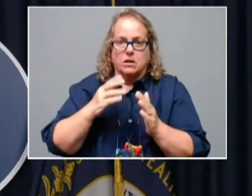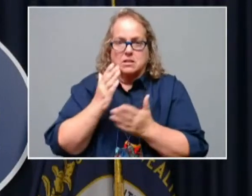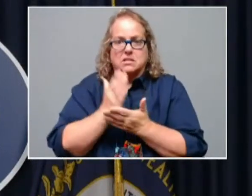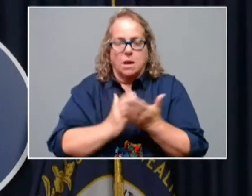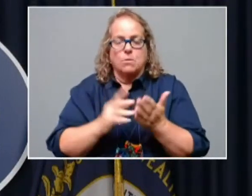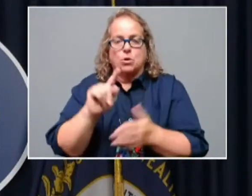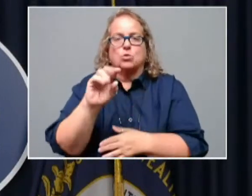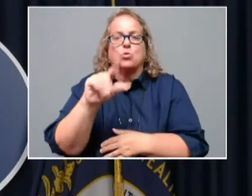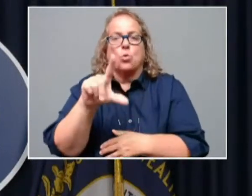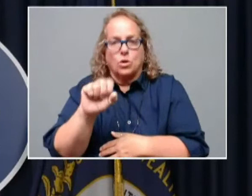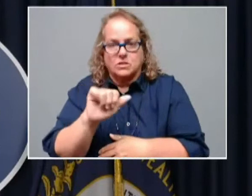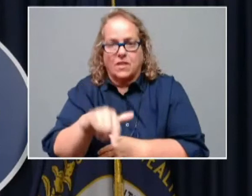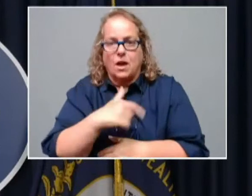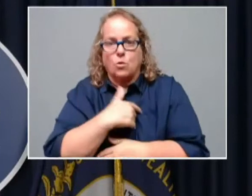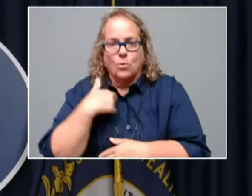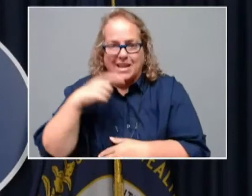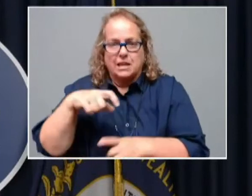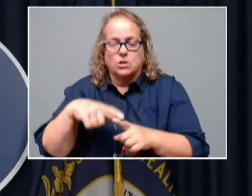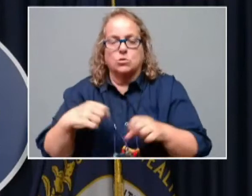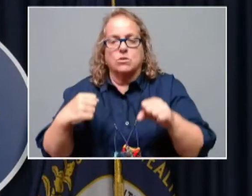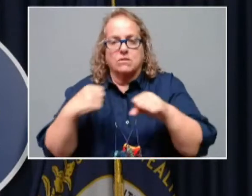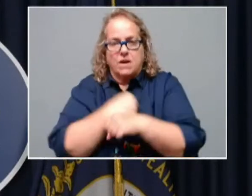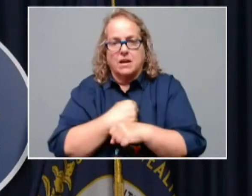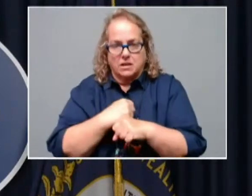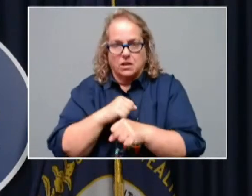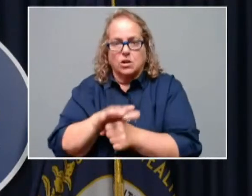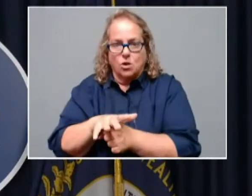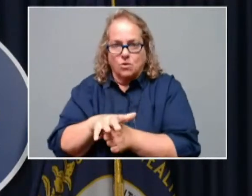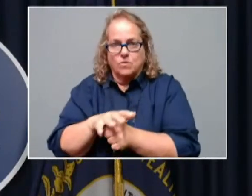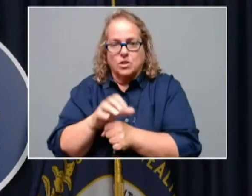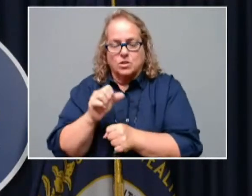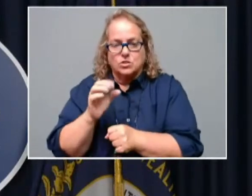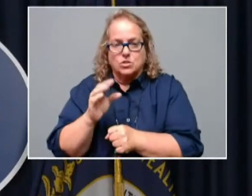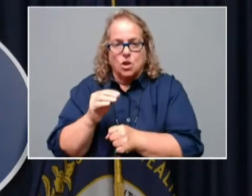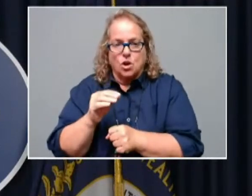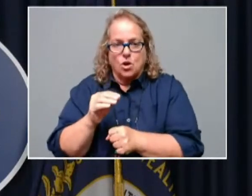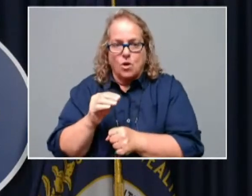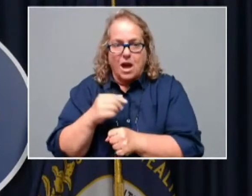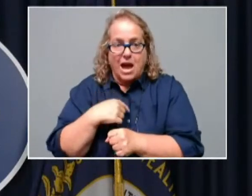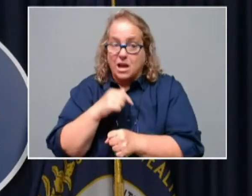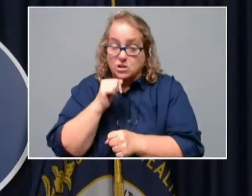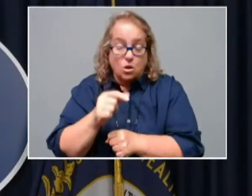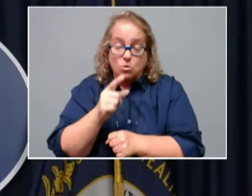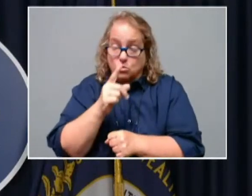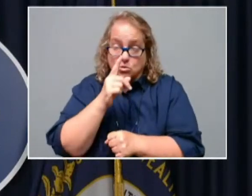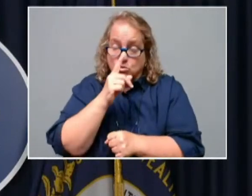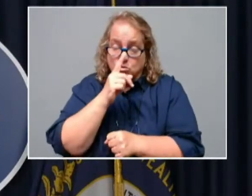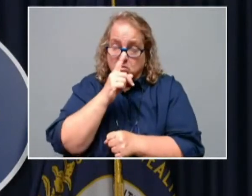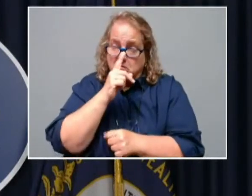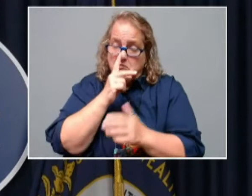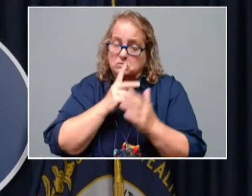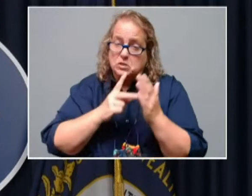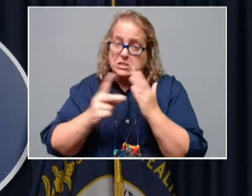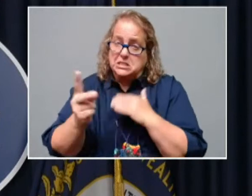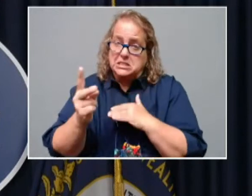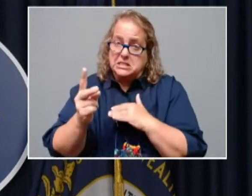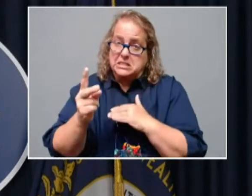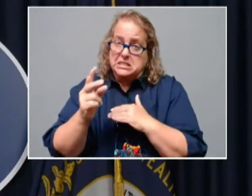need to fight COVID. So I don't foresee that.